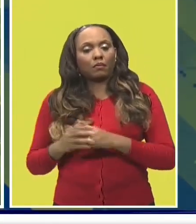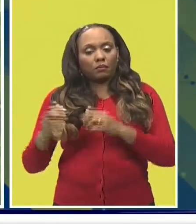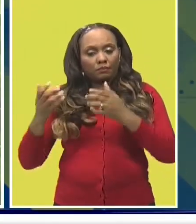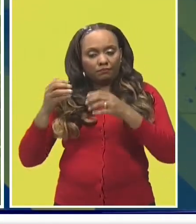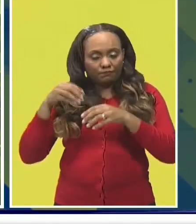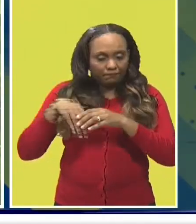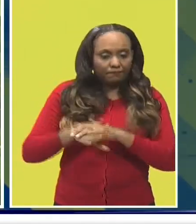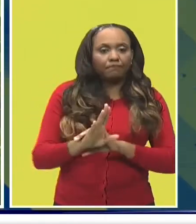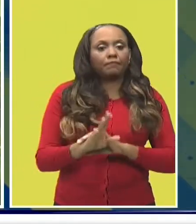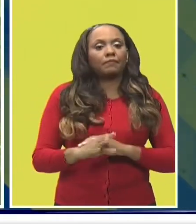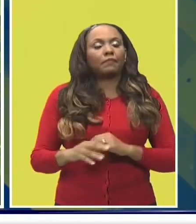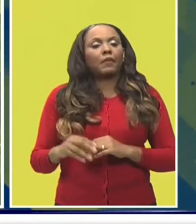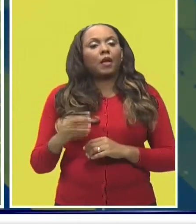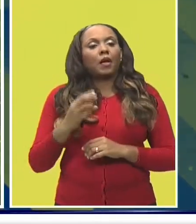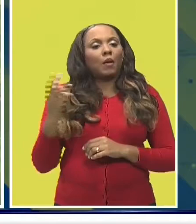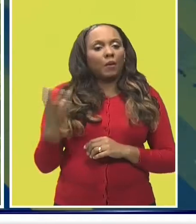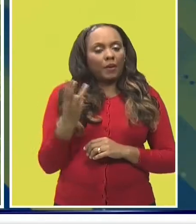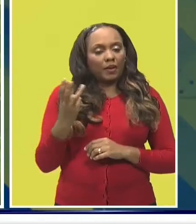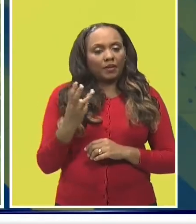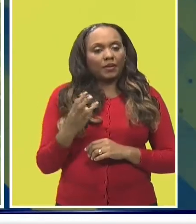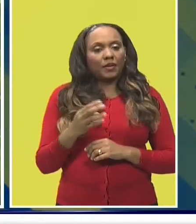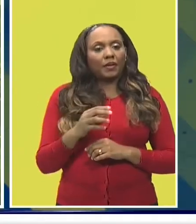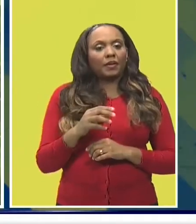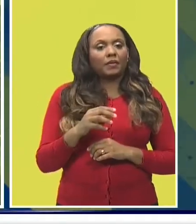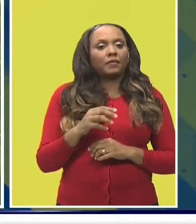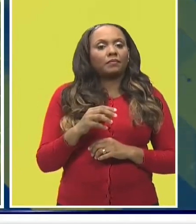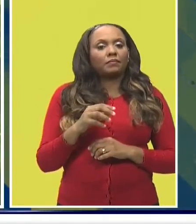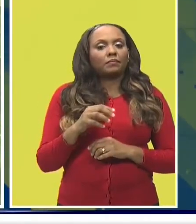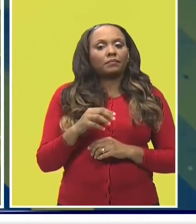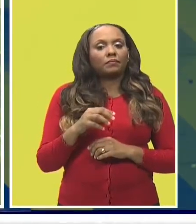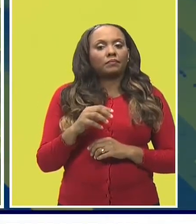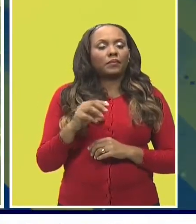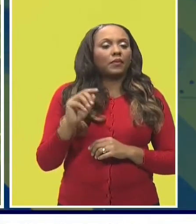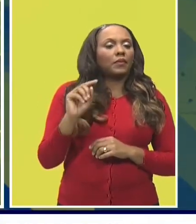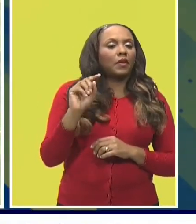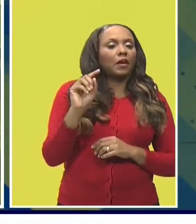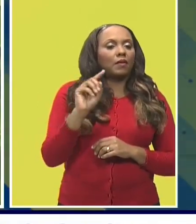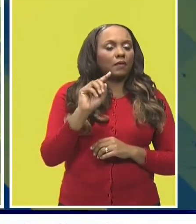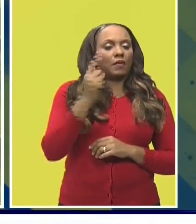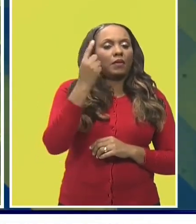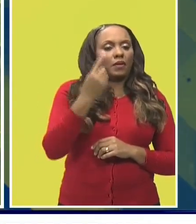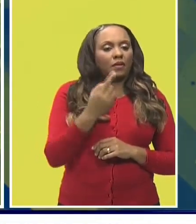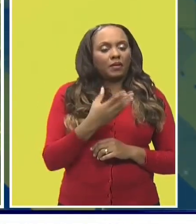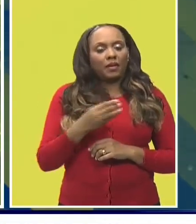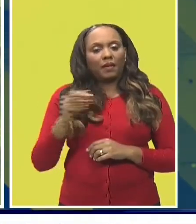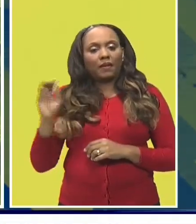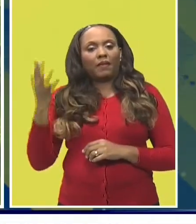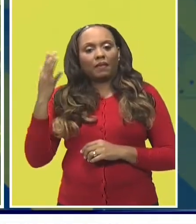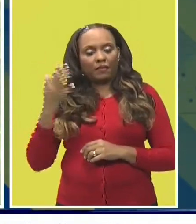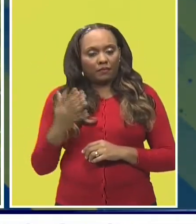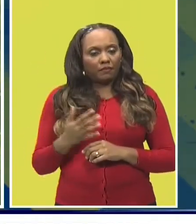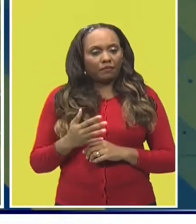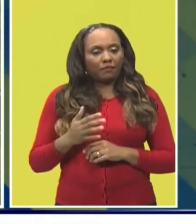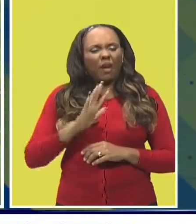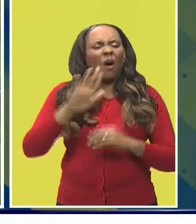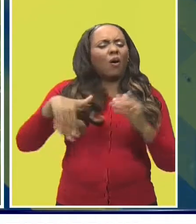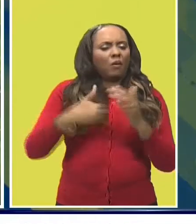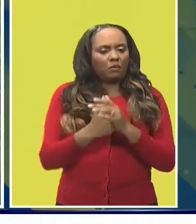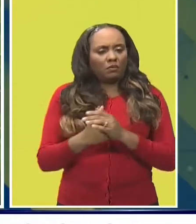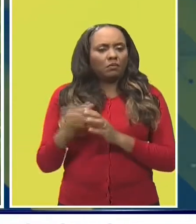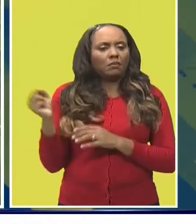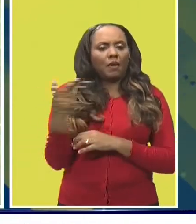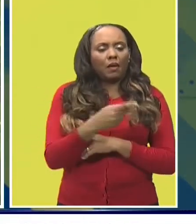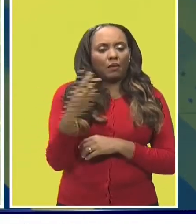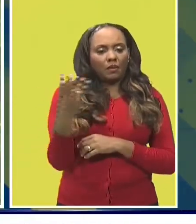all forms on Wednesday. So 1st to 5th formers will all return to the school on Wednesday. Tomorrow, the intention is that we